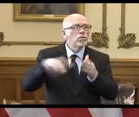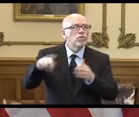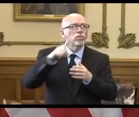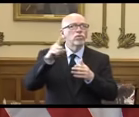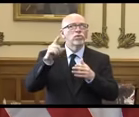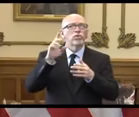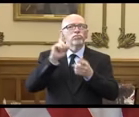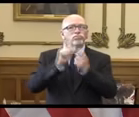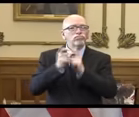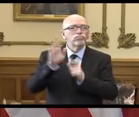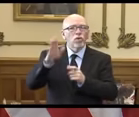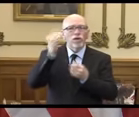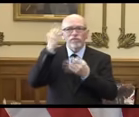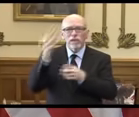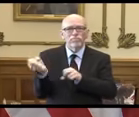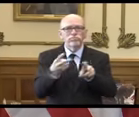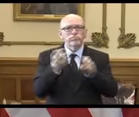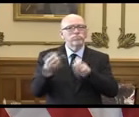data and resources to the